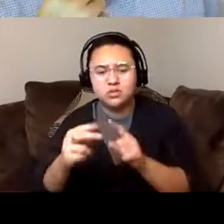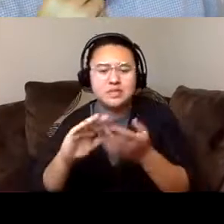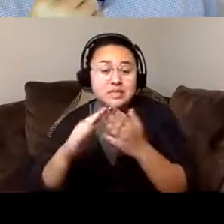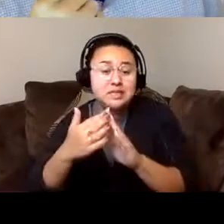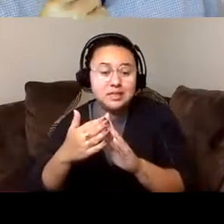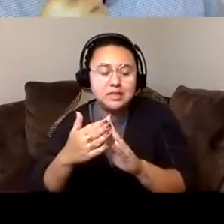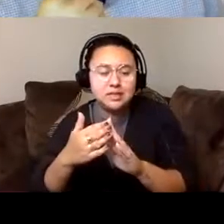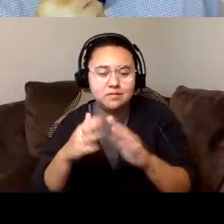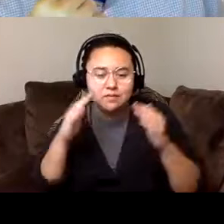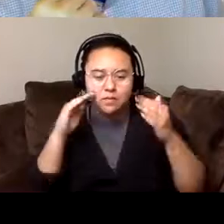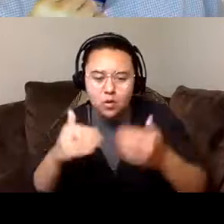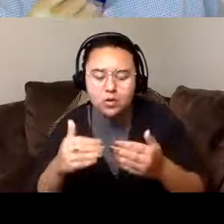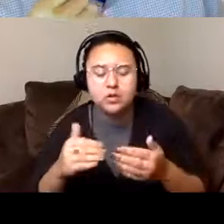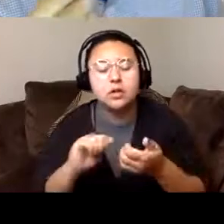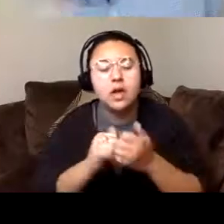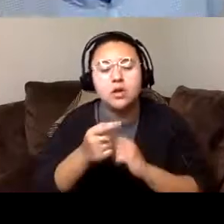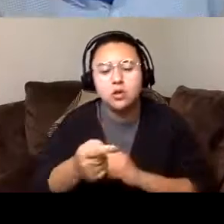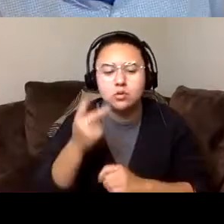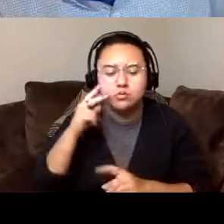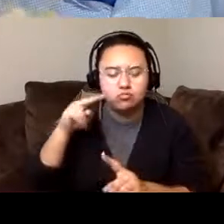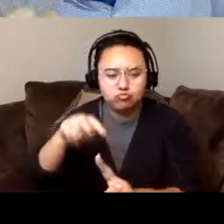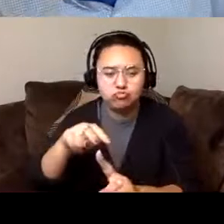you know, how do you see, I mean,